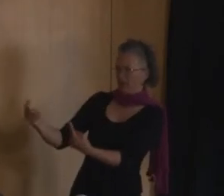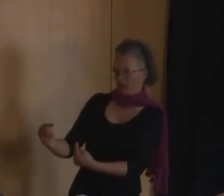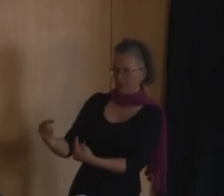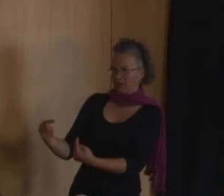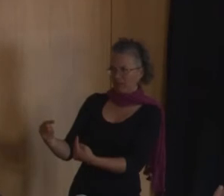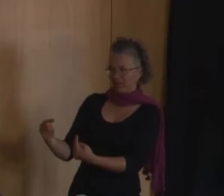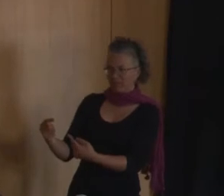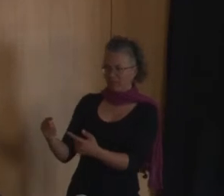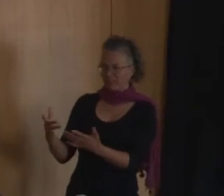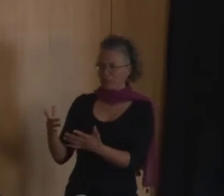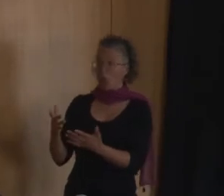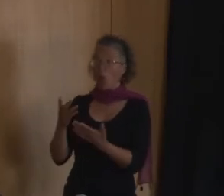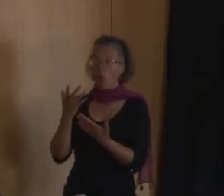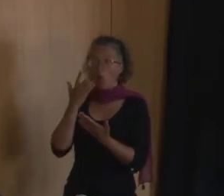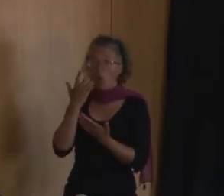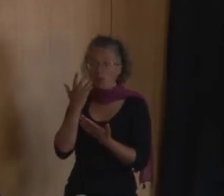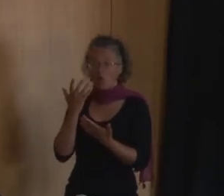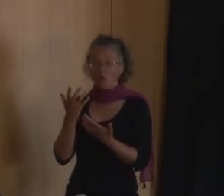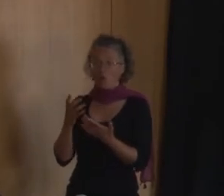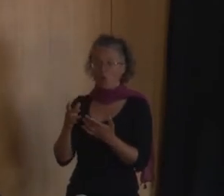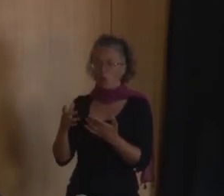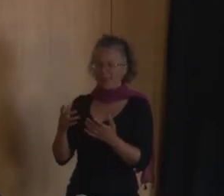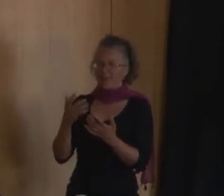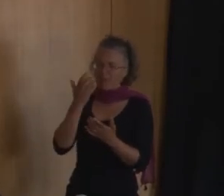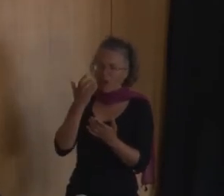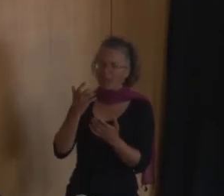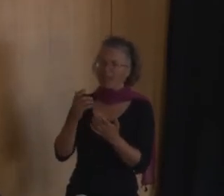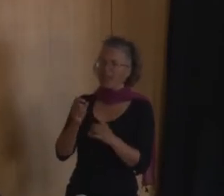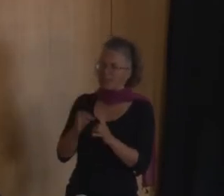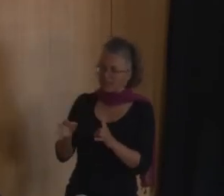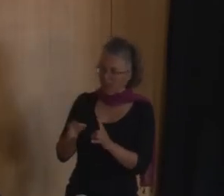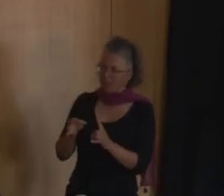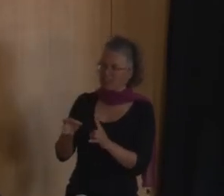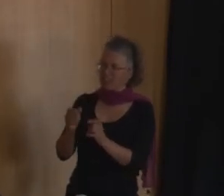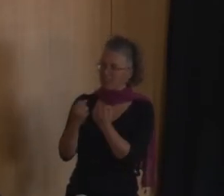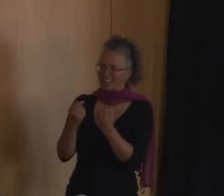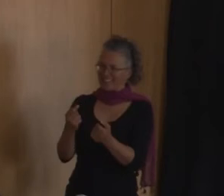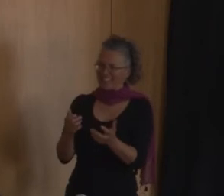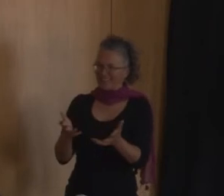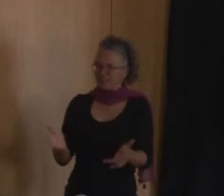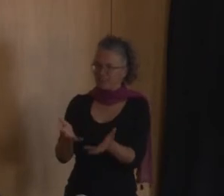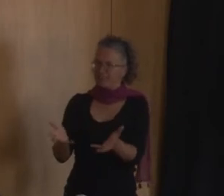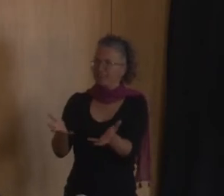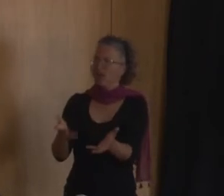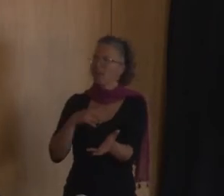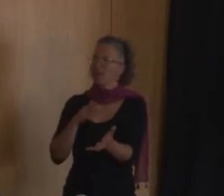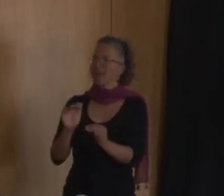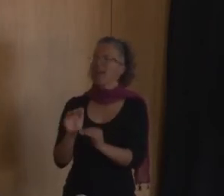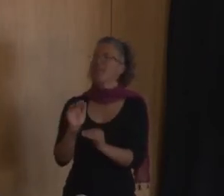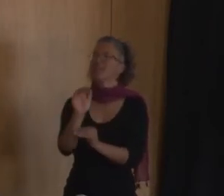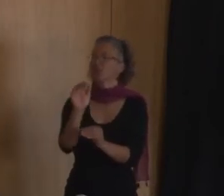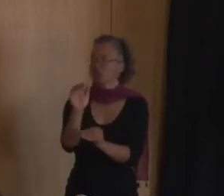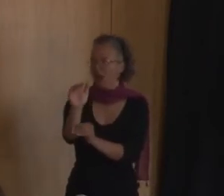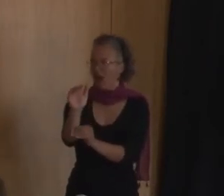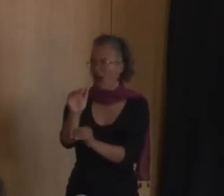in addition, we highlight young Māori and Pacific visitors. They are the future of cultural revitalisation, and this particularly has to do